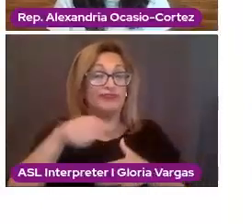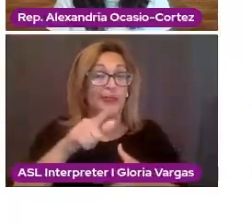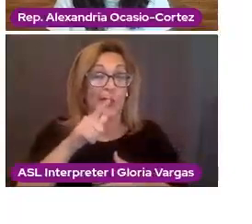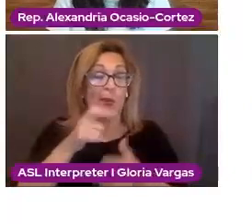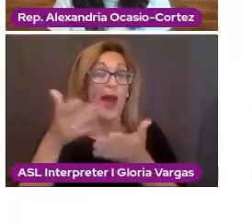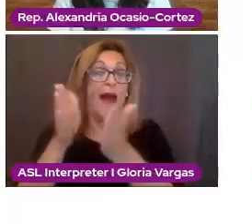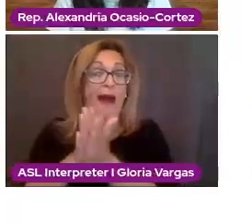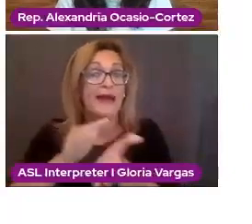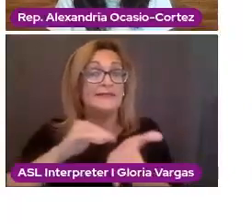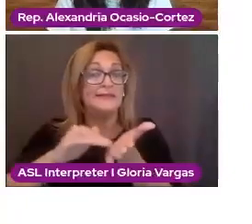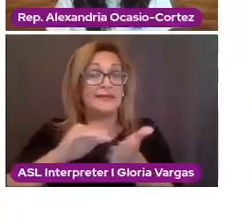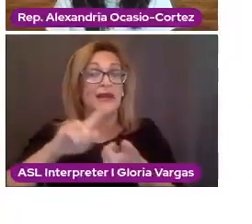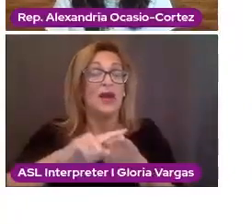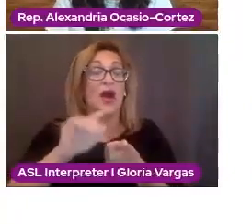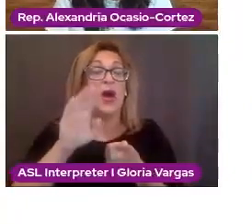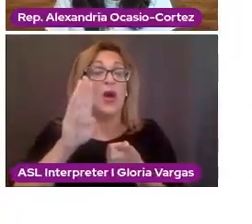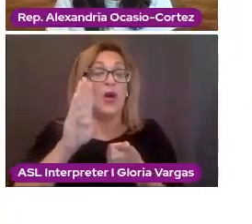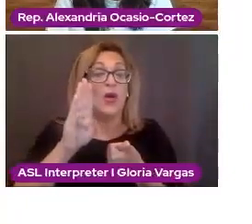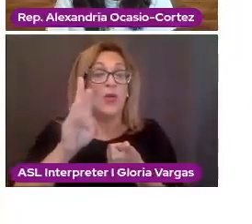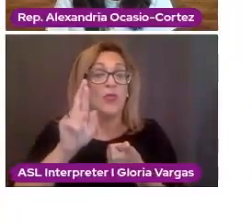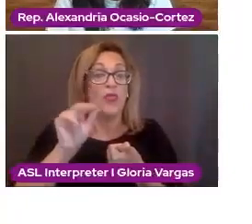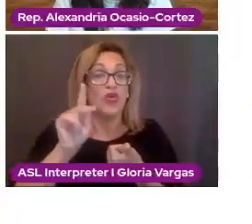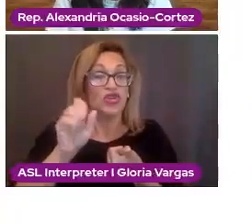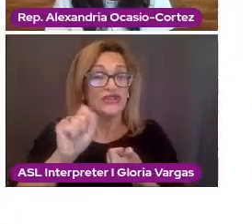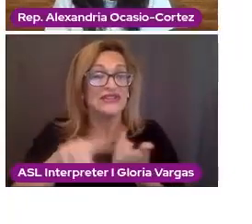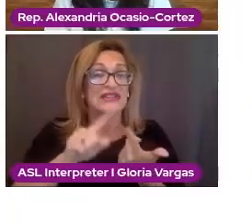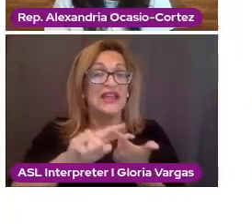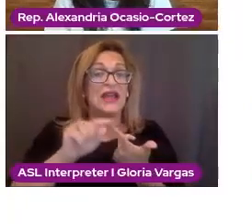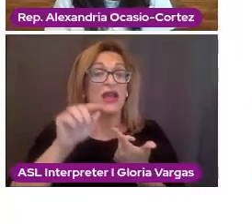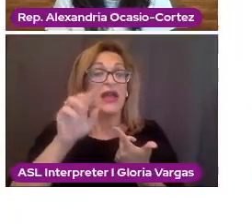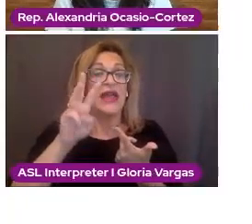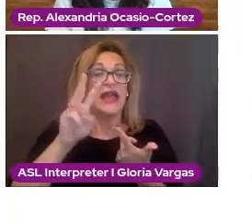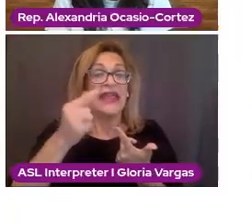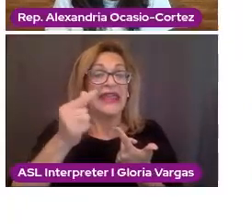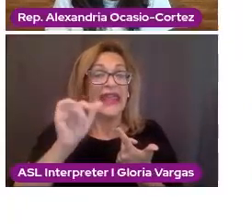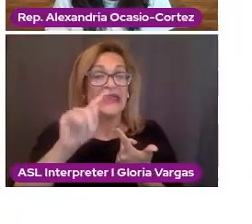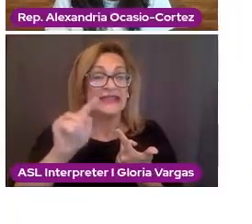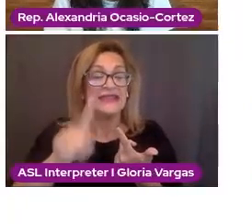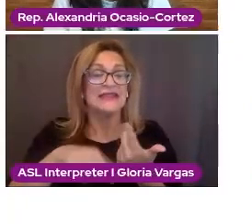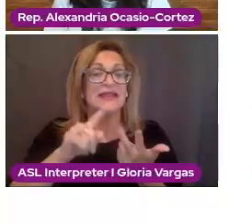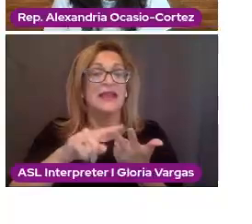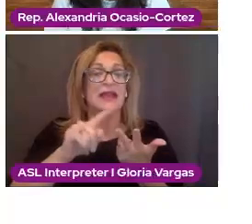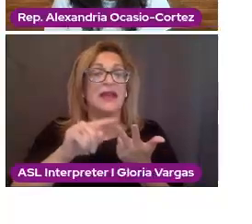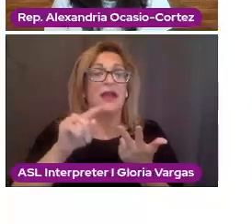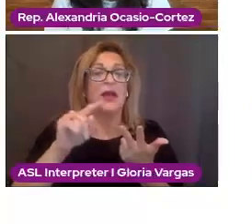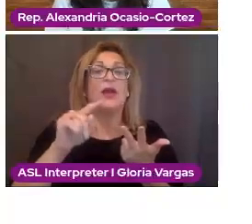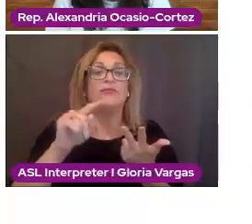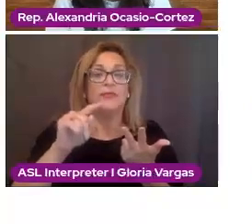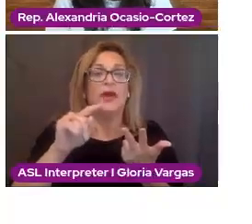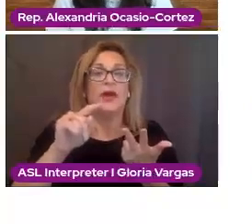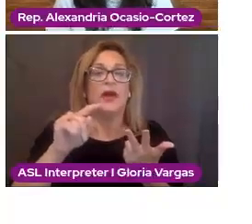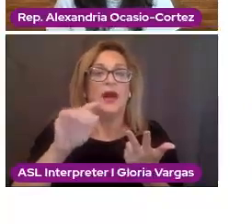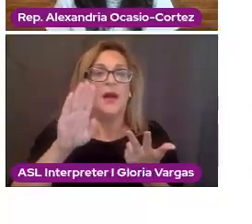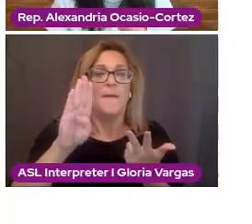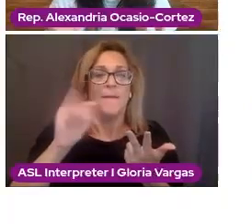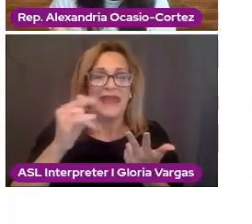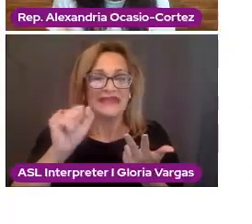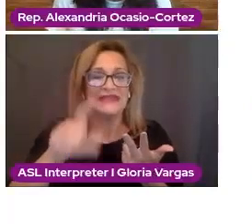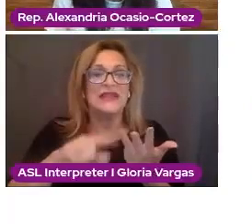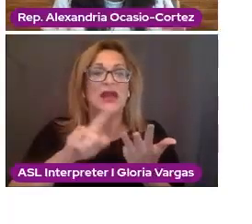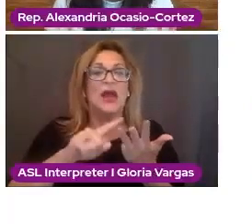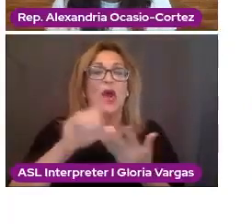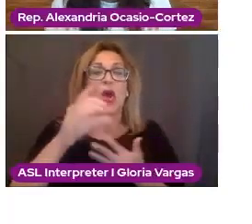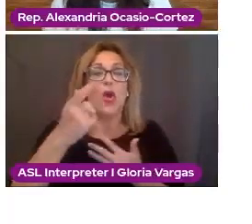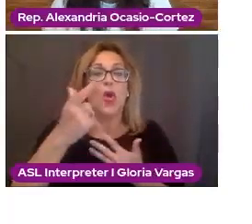Representative Brooks, Gates, Biggs, Gomert, Perry, and Green. I